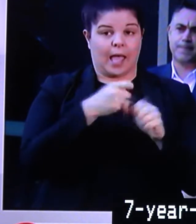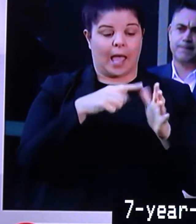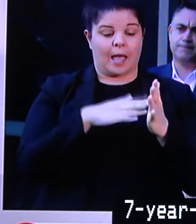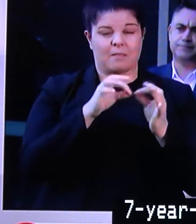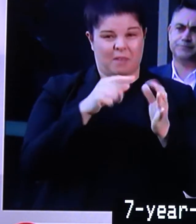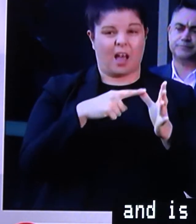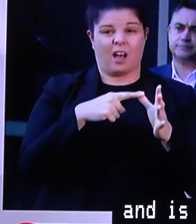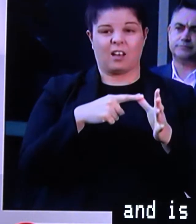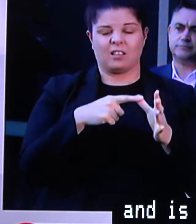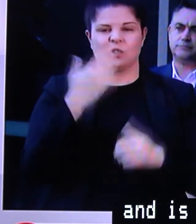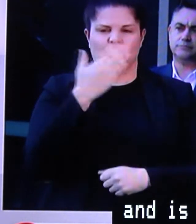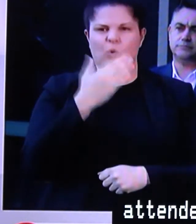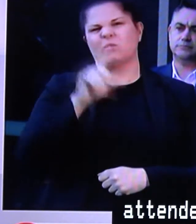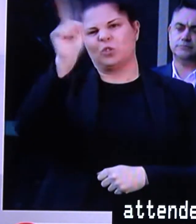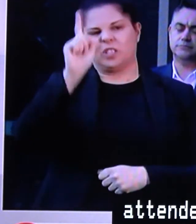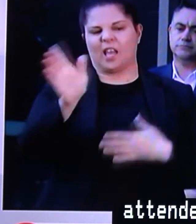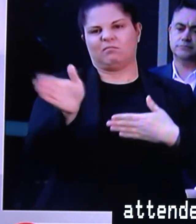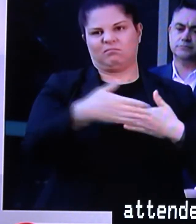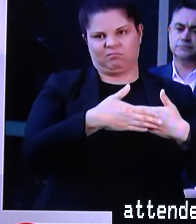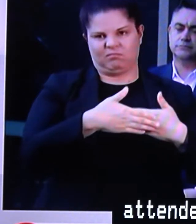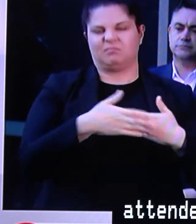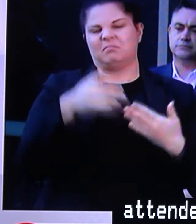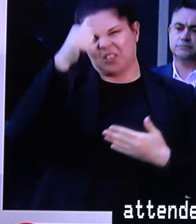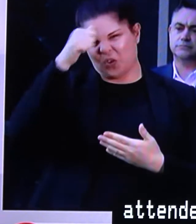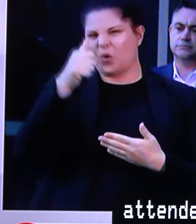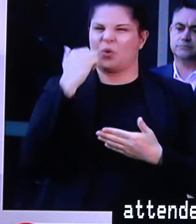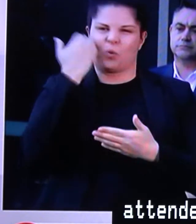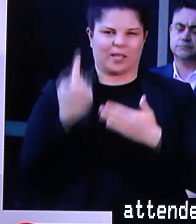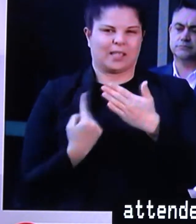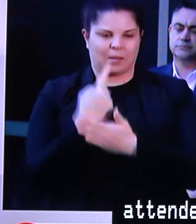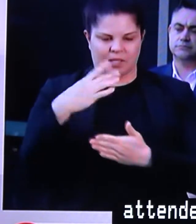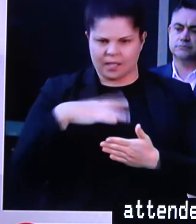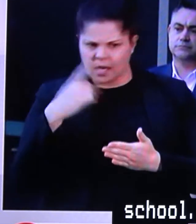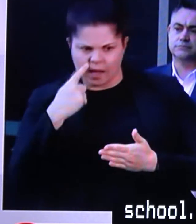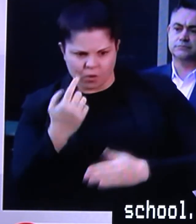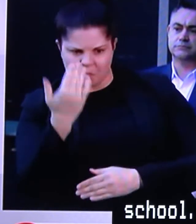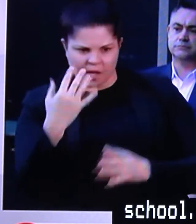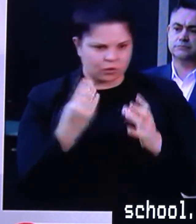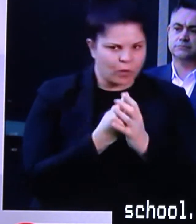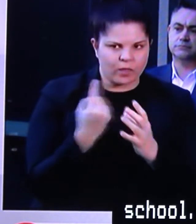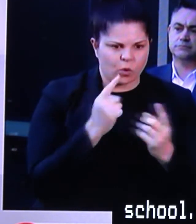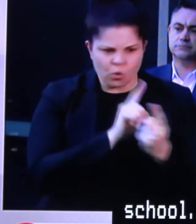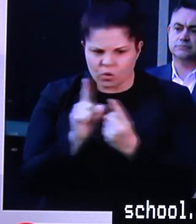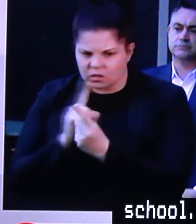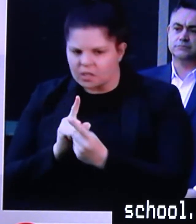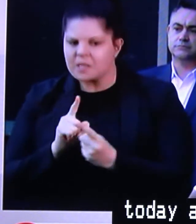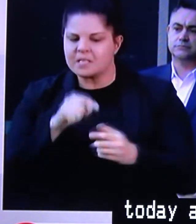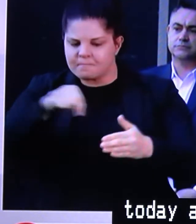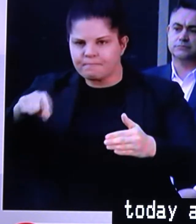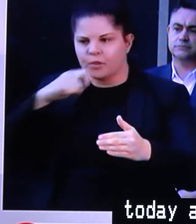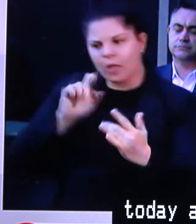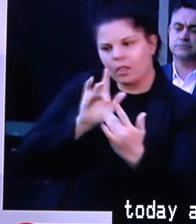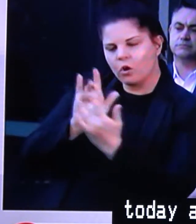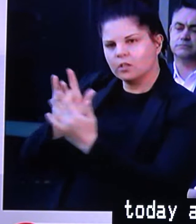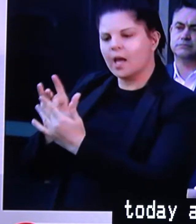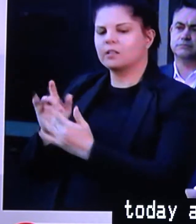is being closed today, and the usual public health contact tracing will occur, and we'll also be aiming to identify a